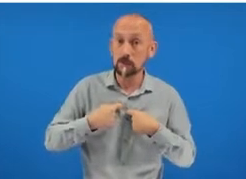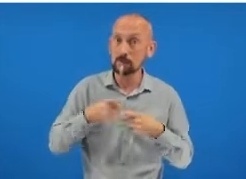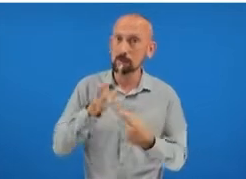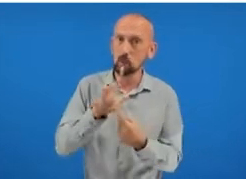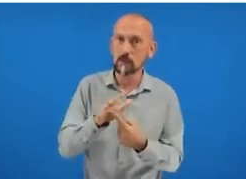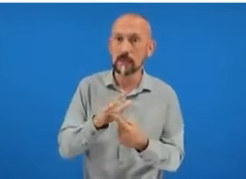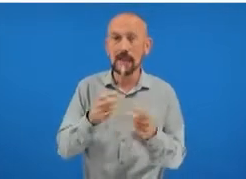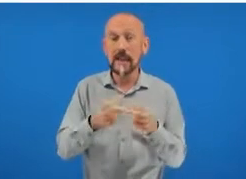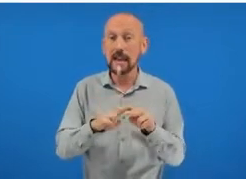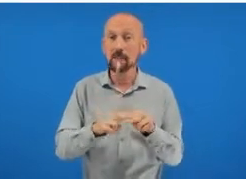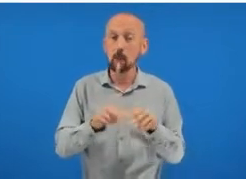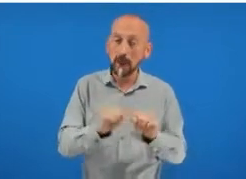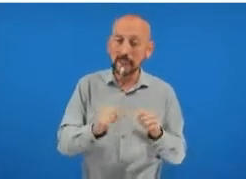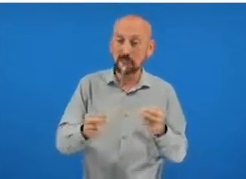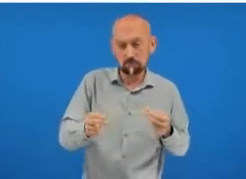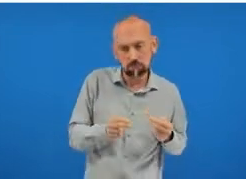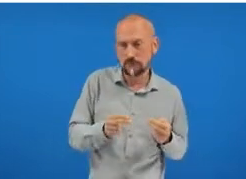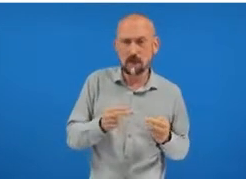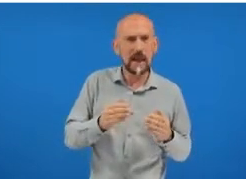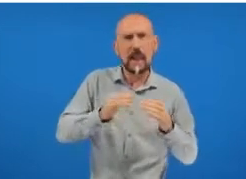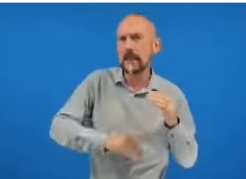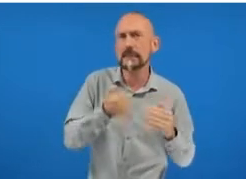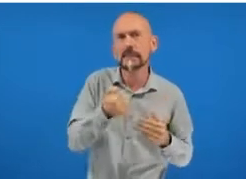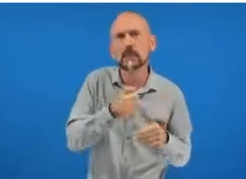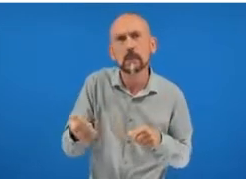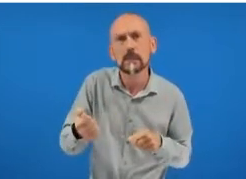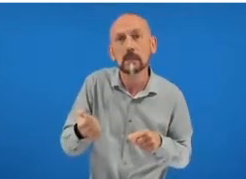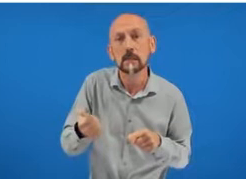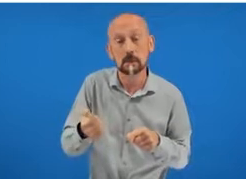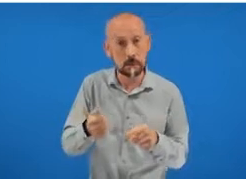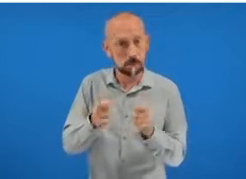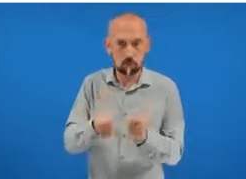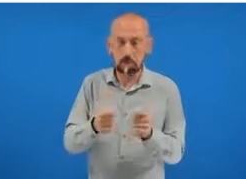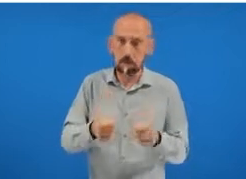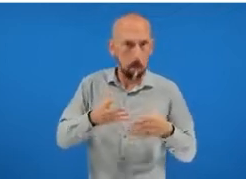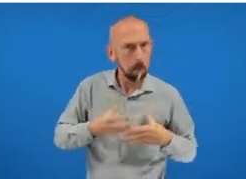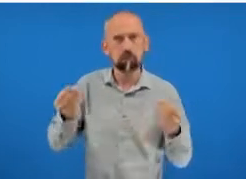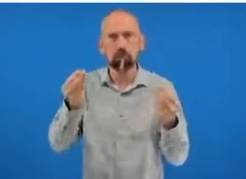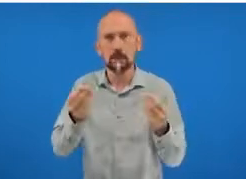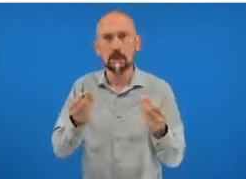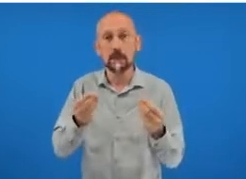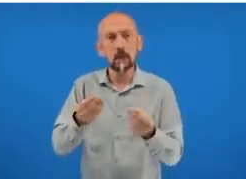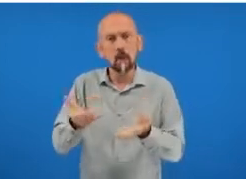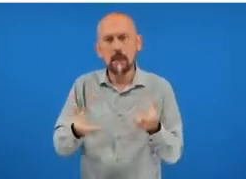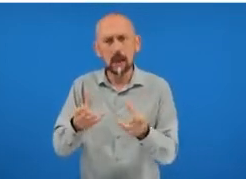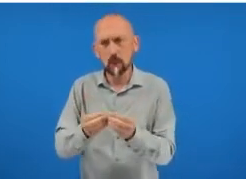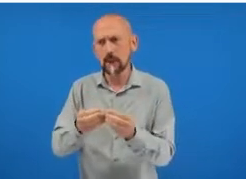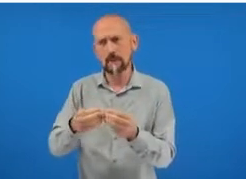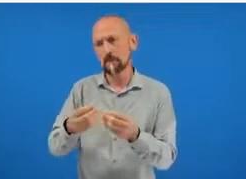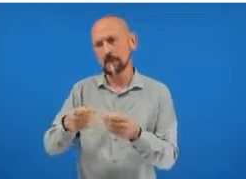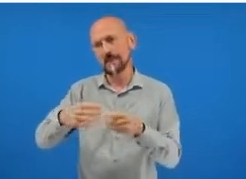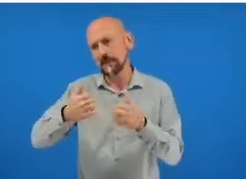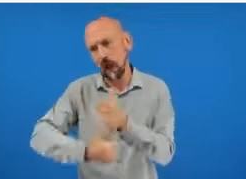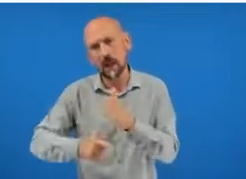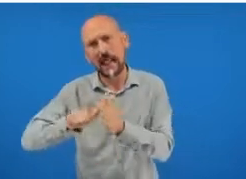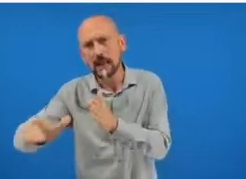better outcomes than those where essentially the same treatment was being offered, but the wait to start treatment was longer. There